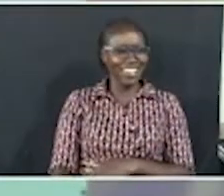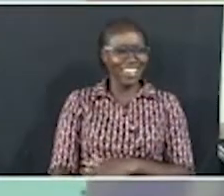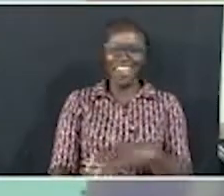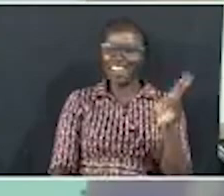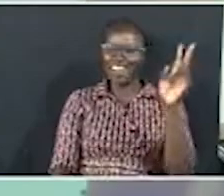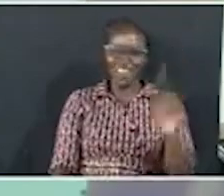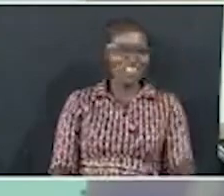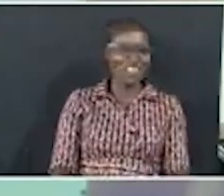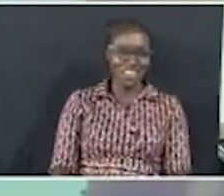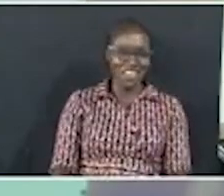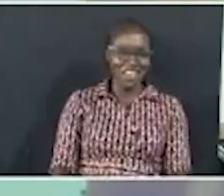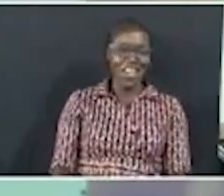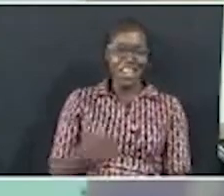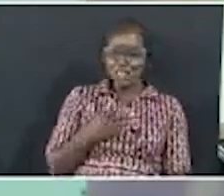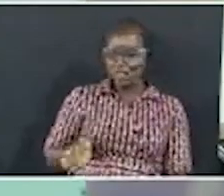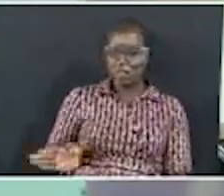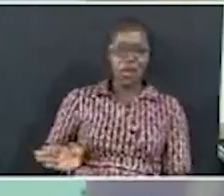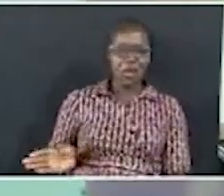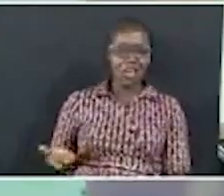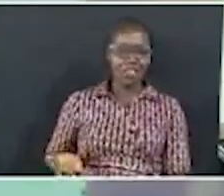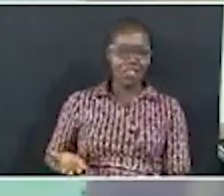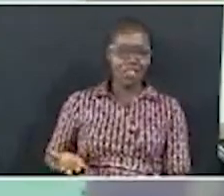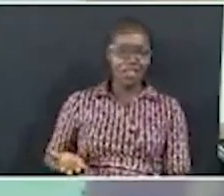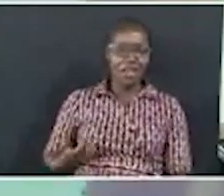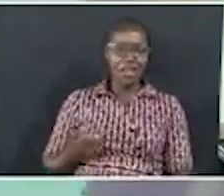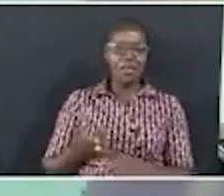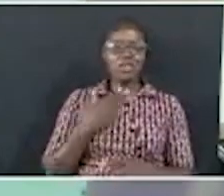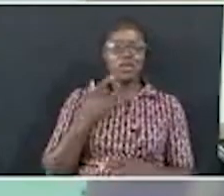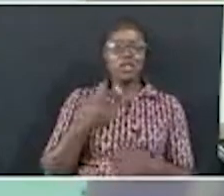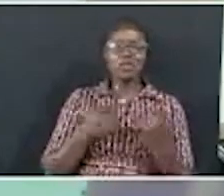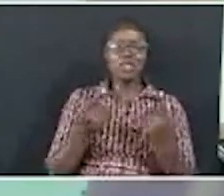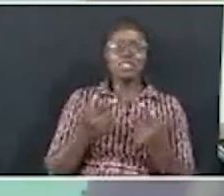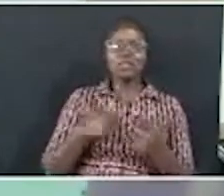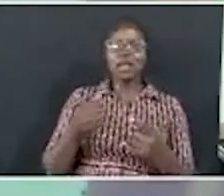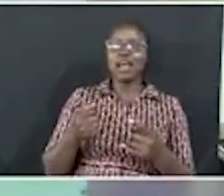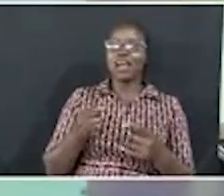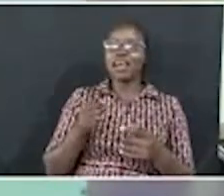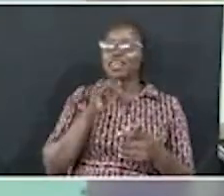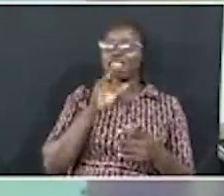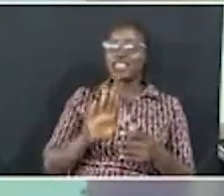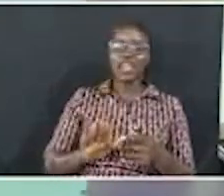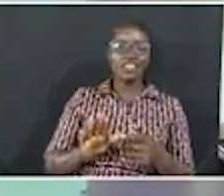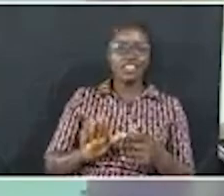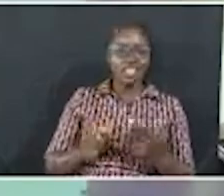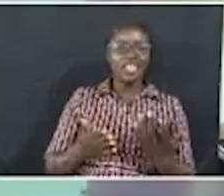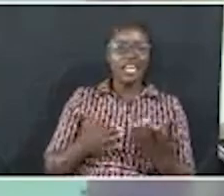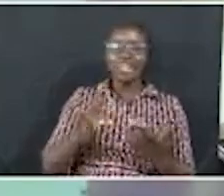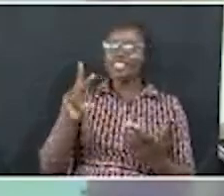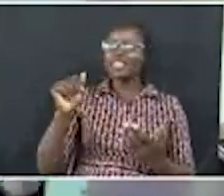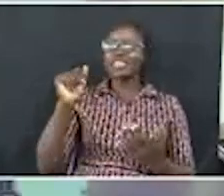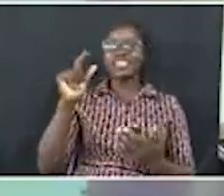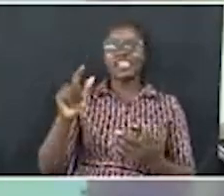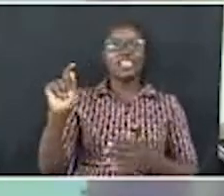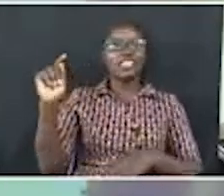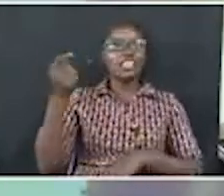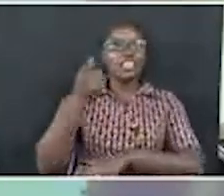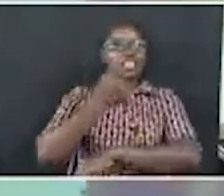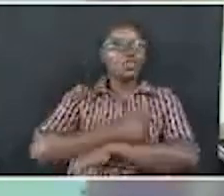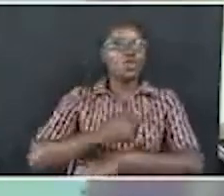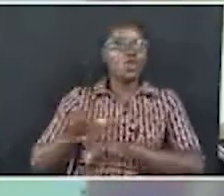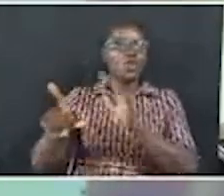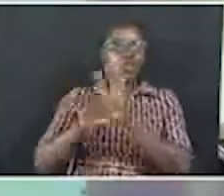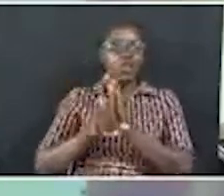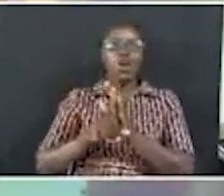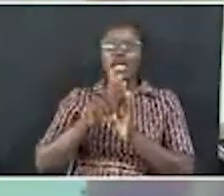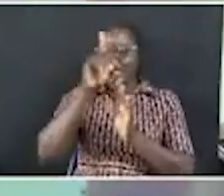Oh, my child is doing an exam at Kenya School of Law, a very critical exam. My child is doing